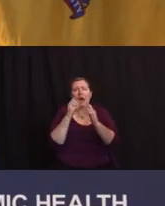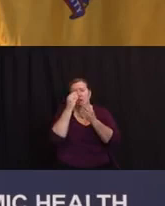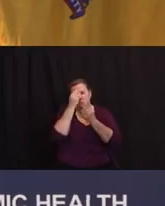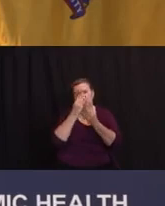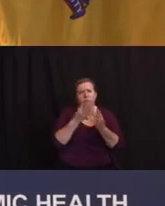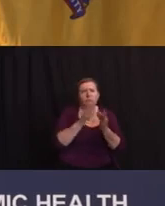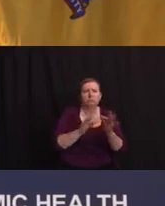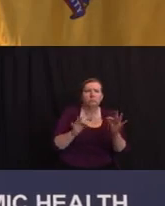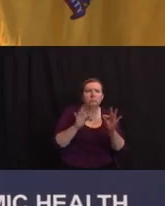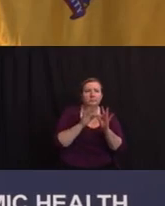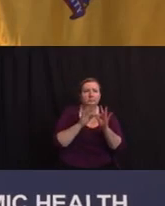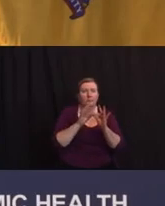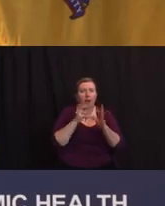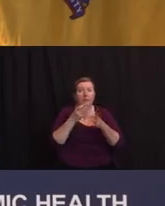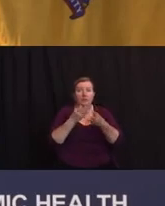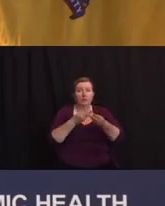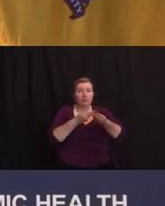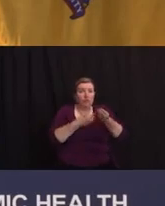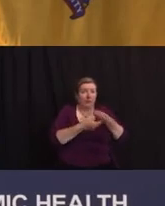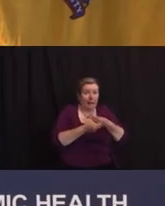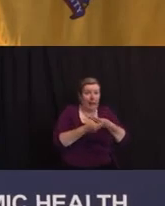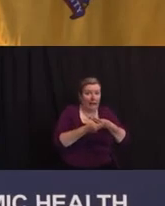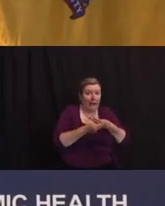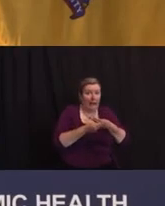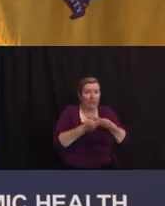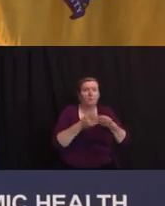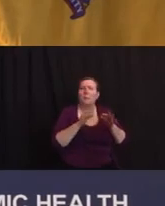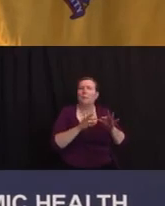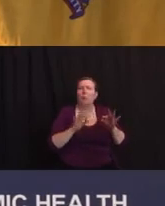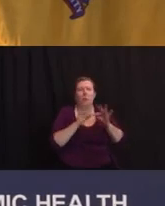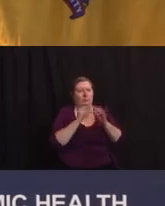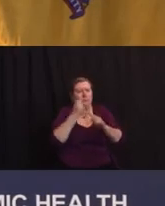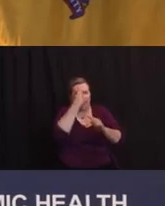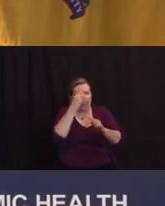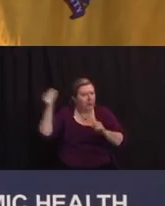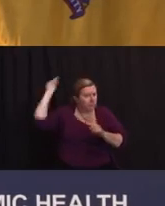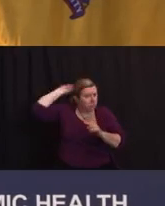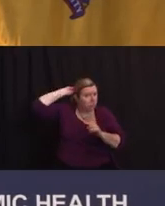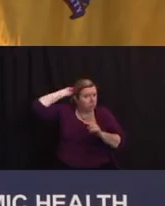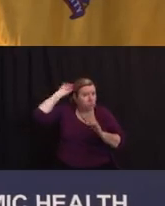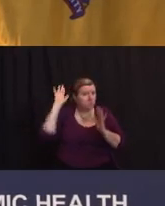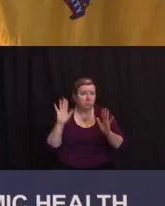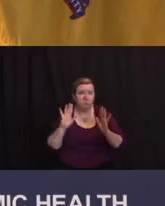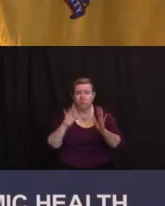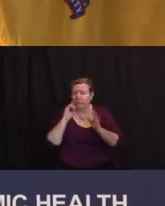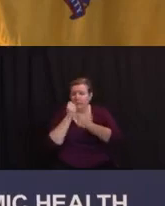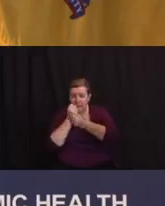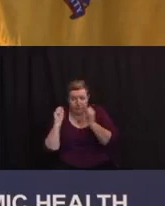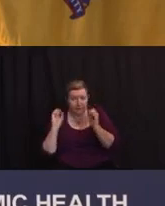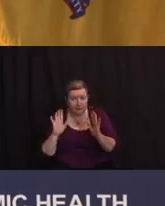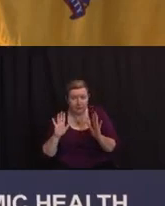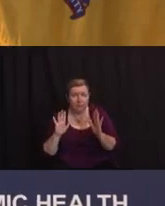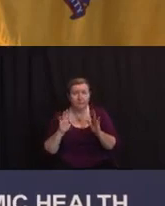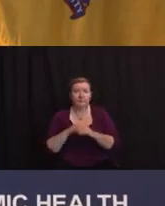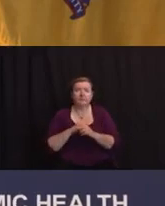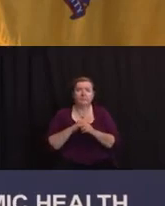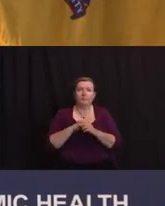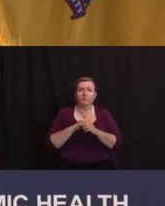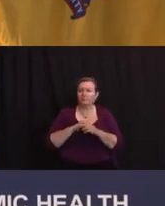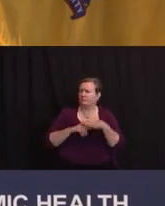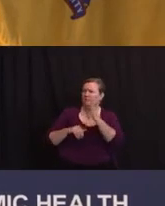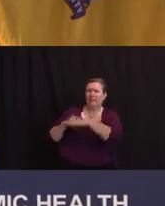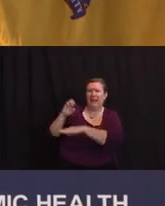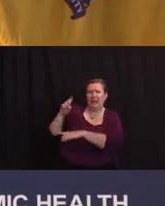of comorbidities or any other health challenges that these 31 people had, and or if we